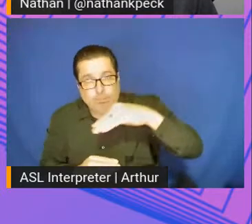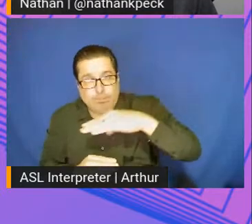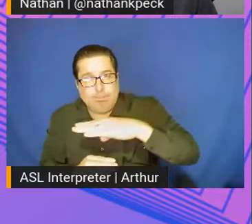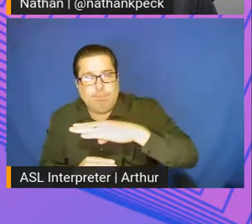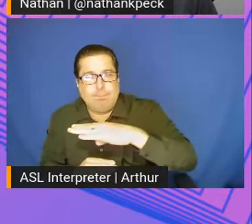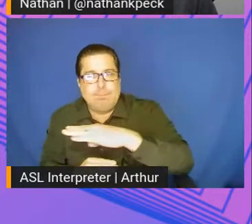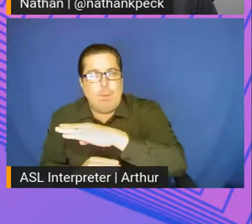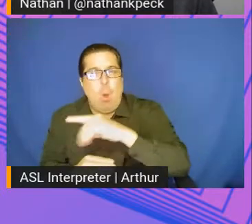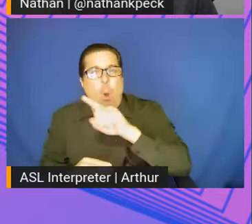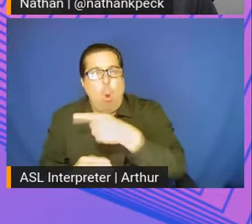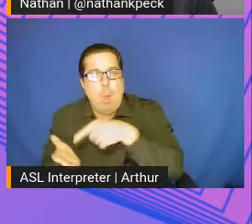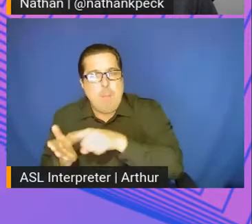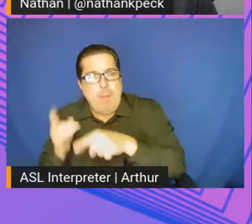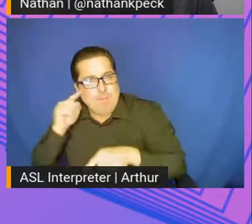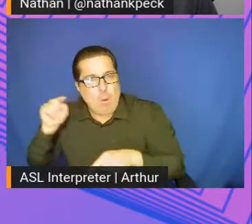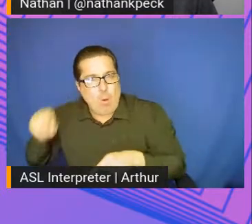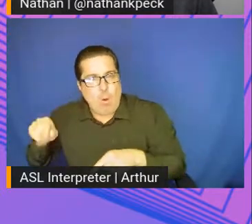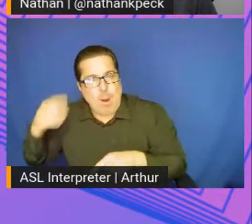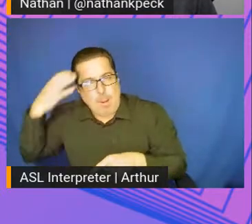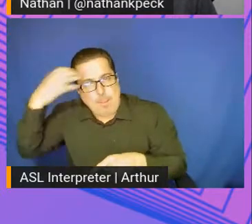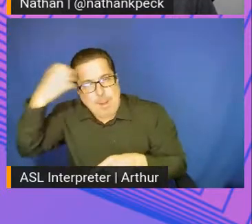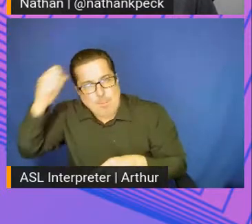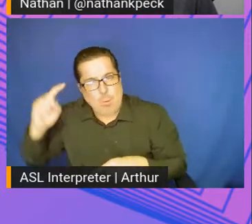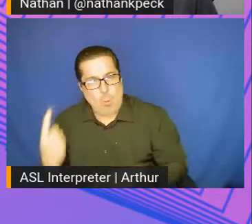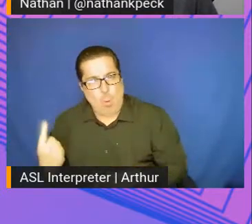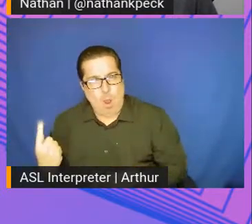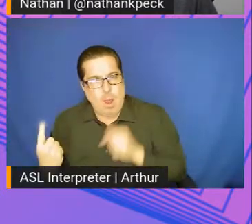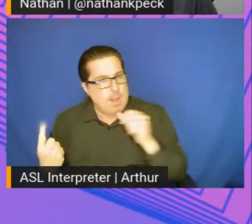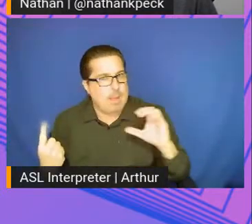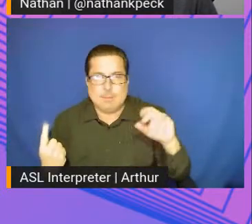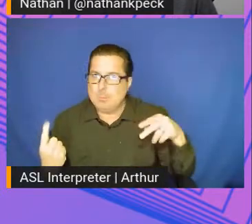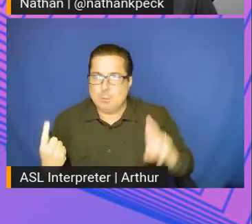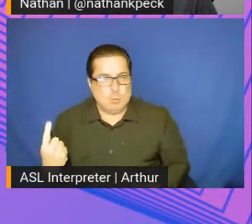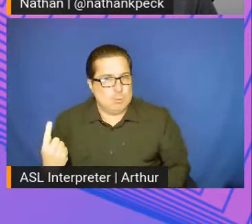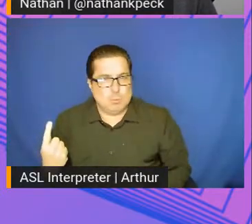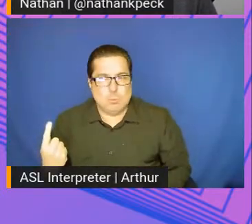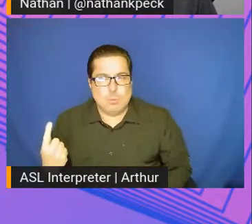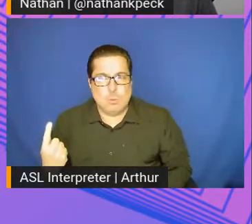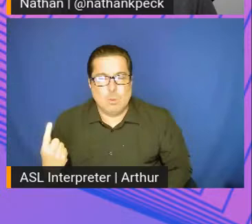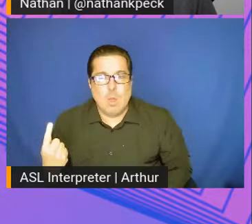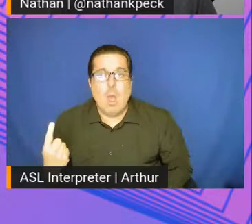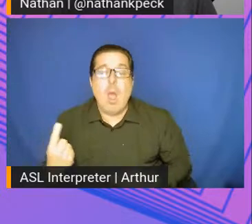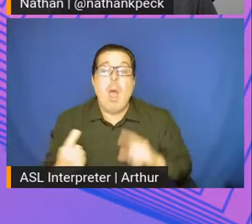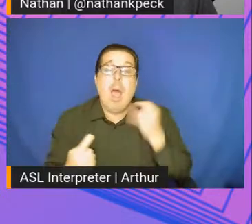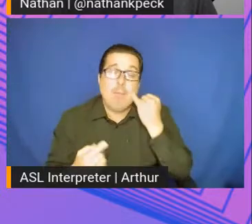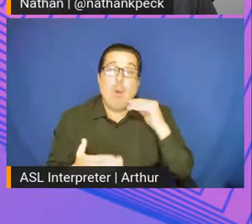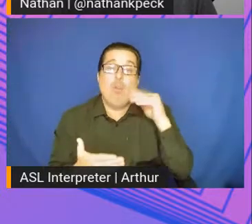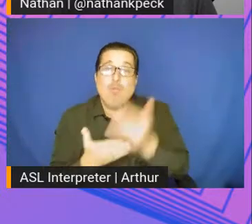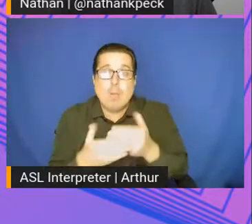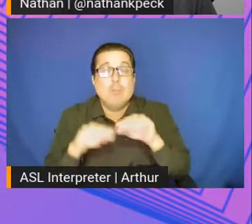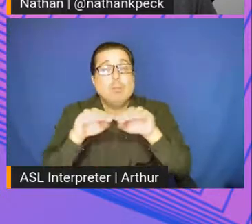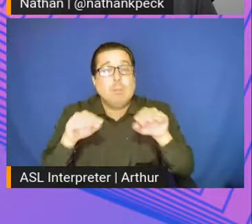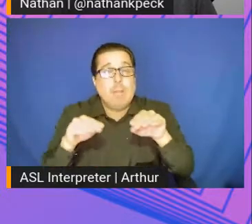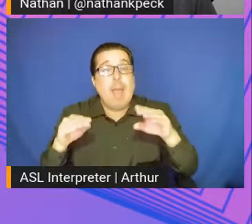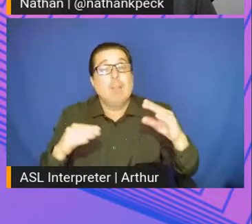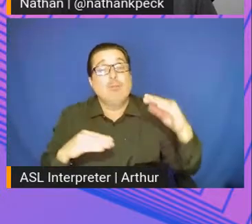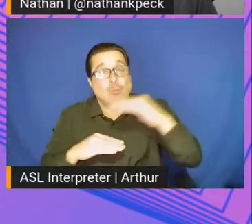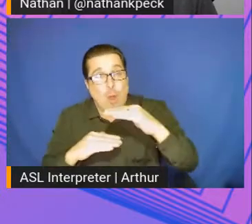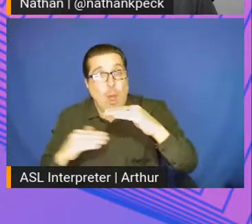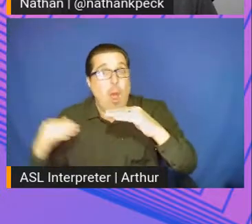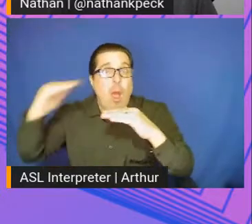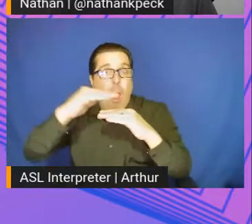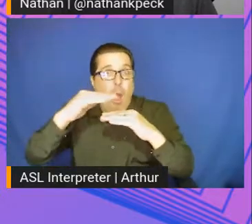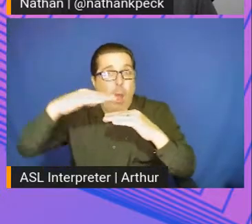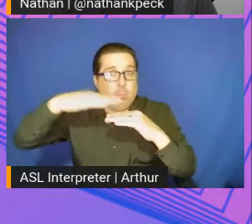memory. And if we reach a stage where there is so little traffic that App Runner decides I